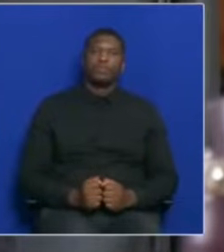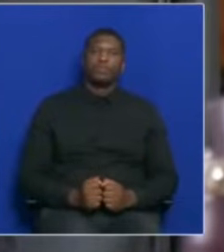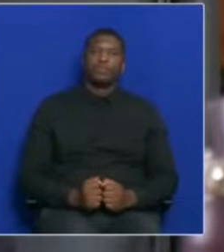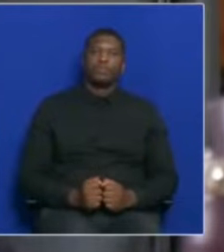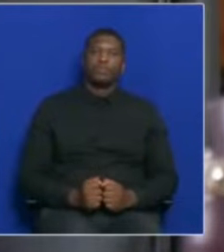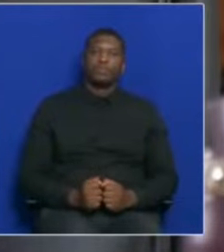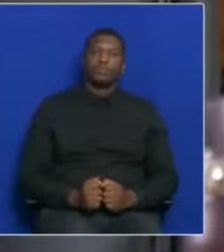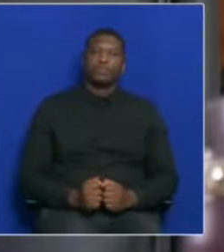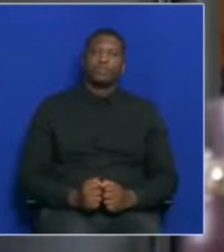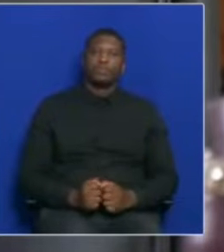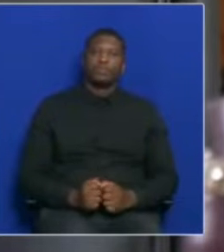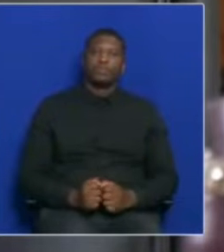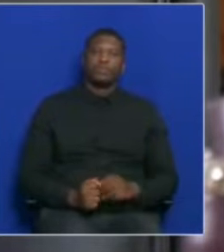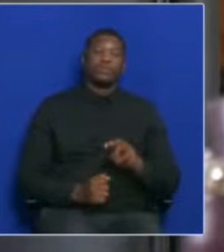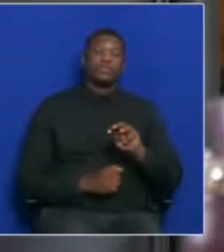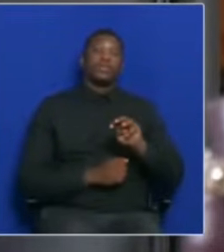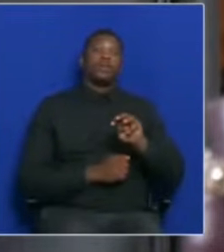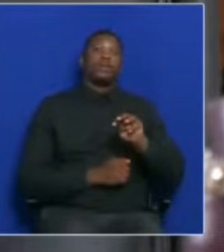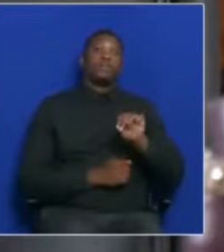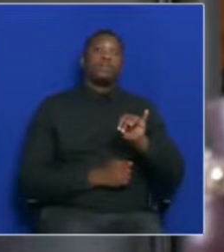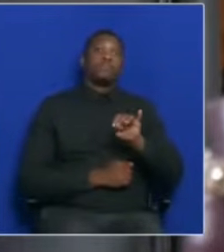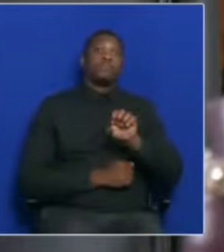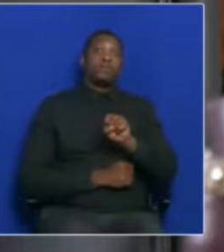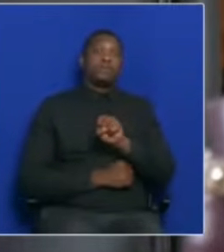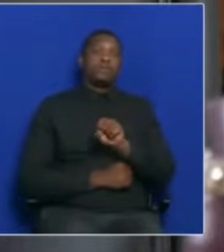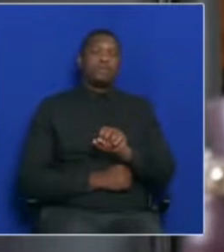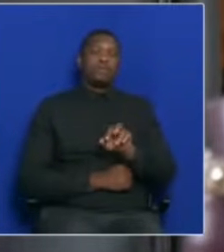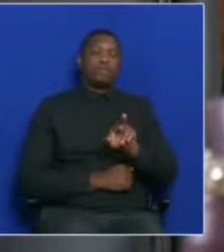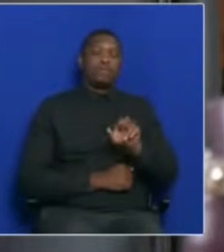Ms. Ramsamy explains that